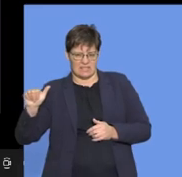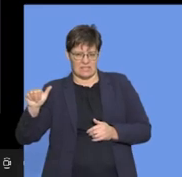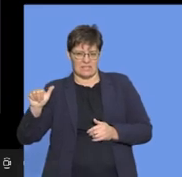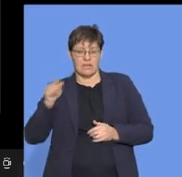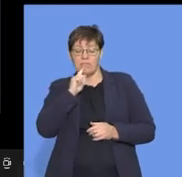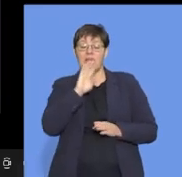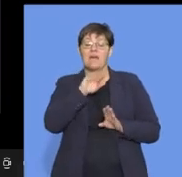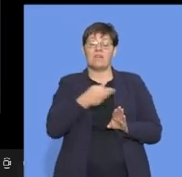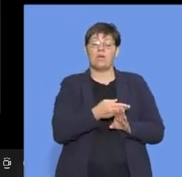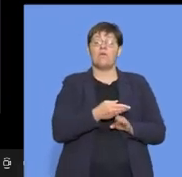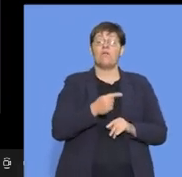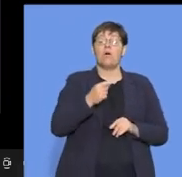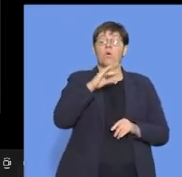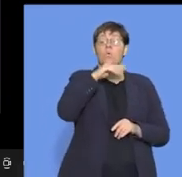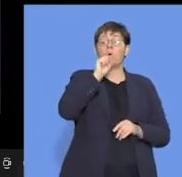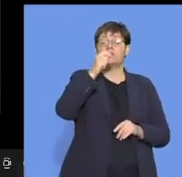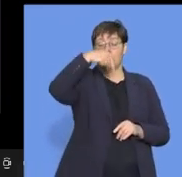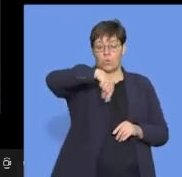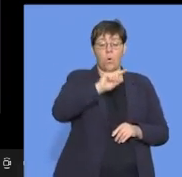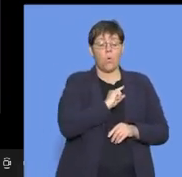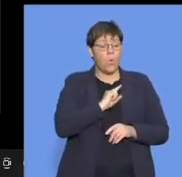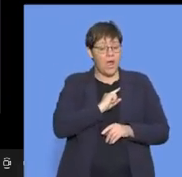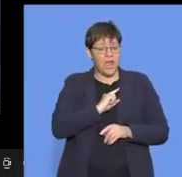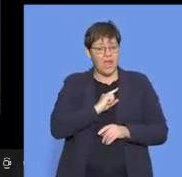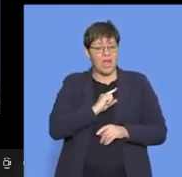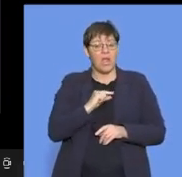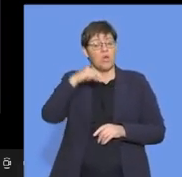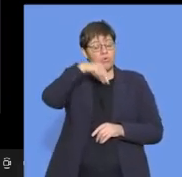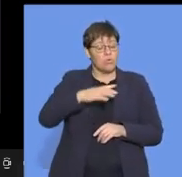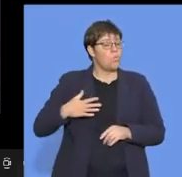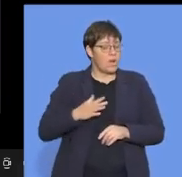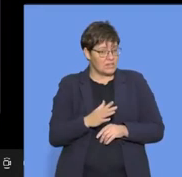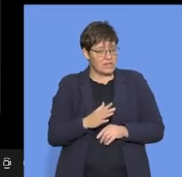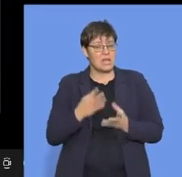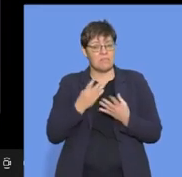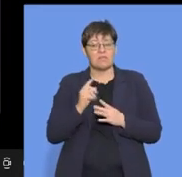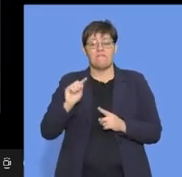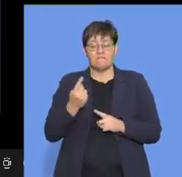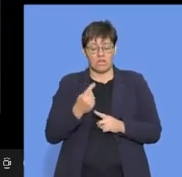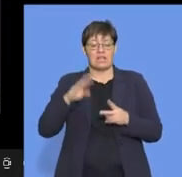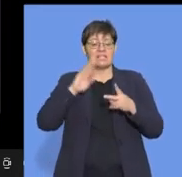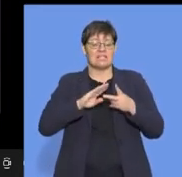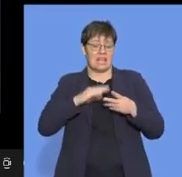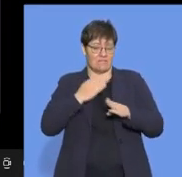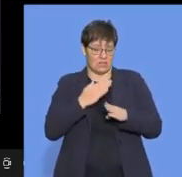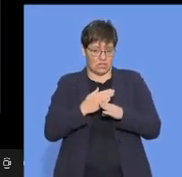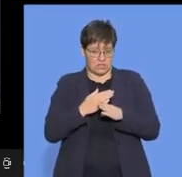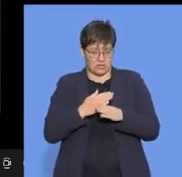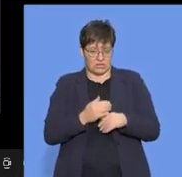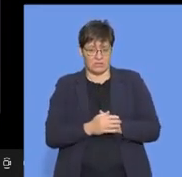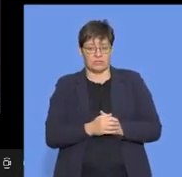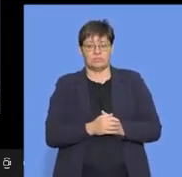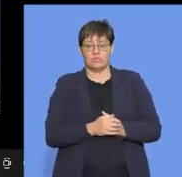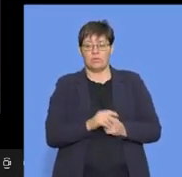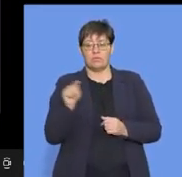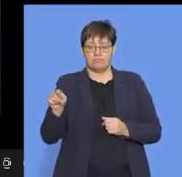0,8686. Okay, and that's the value for cos q. Remember again, because we're finding q, we now have to take the second